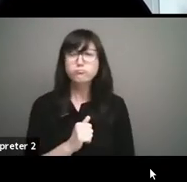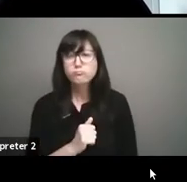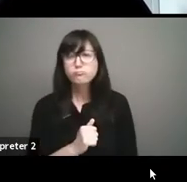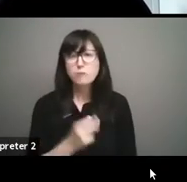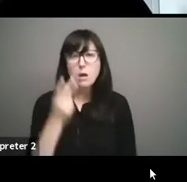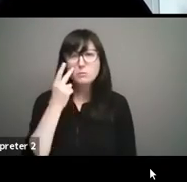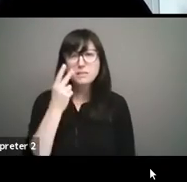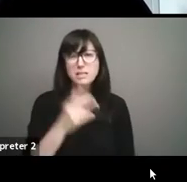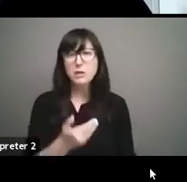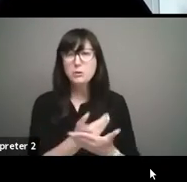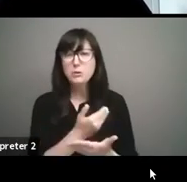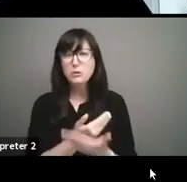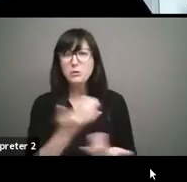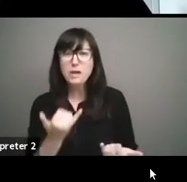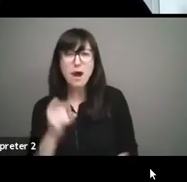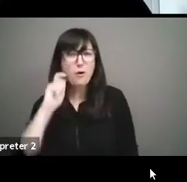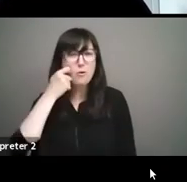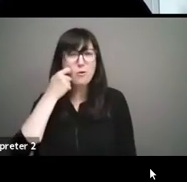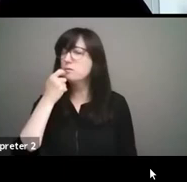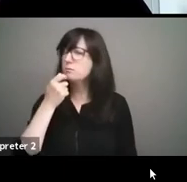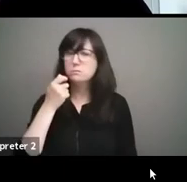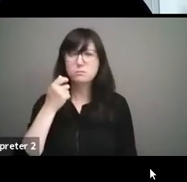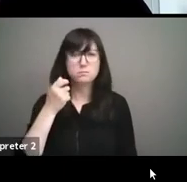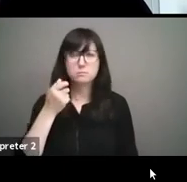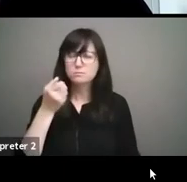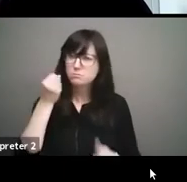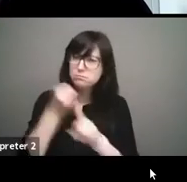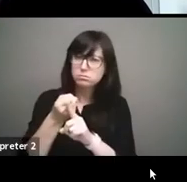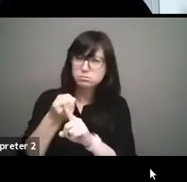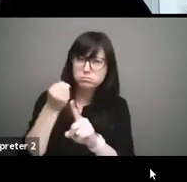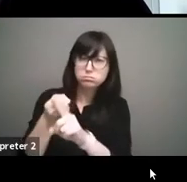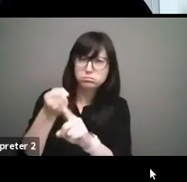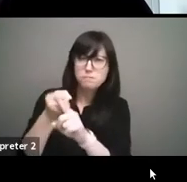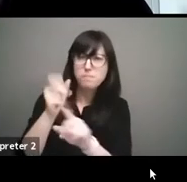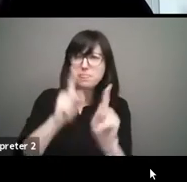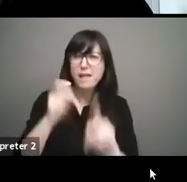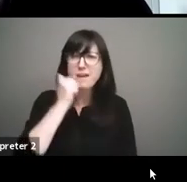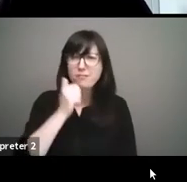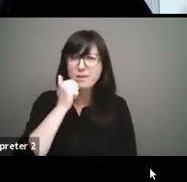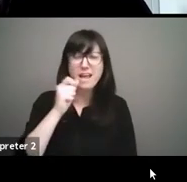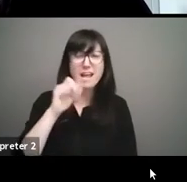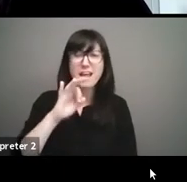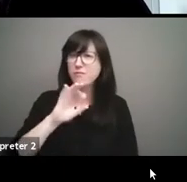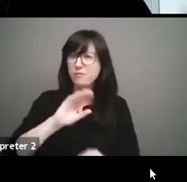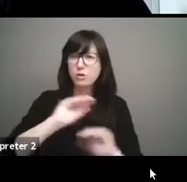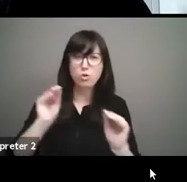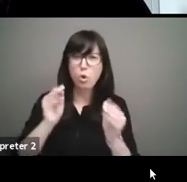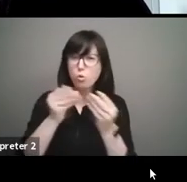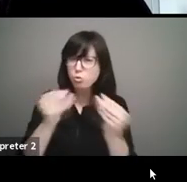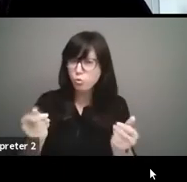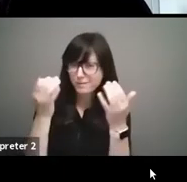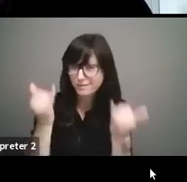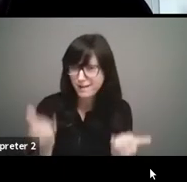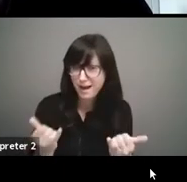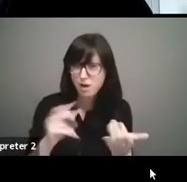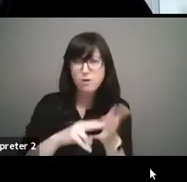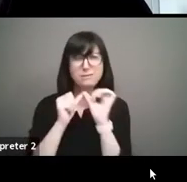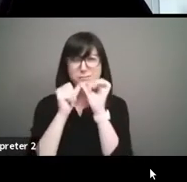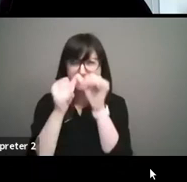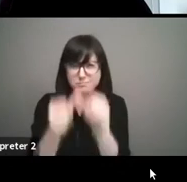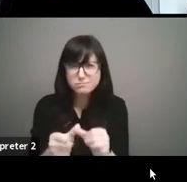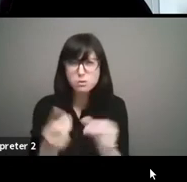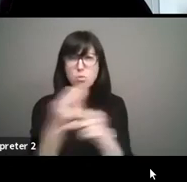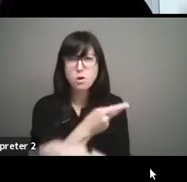and has for centuries, and it needs to stop now. Because if it doesn't stop now, we're just, it's going to keep going, and people are